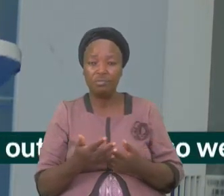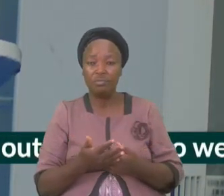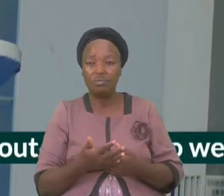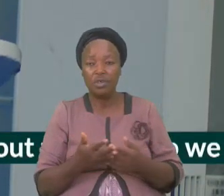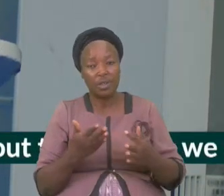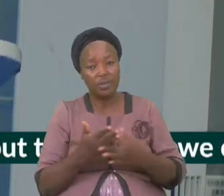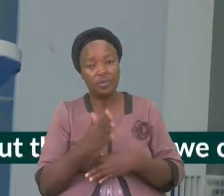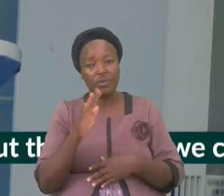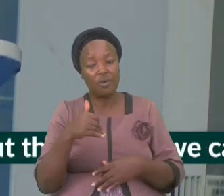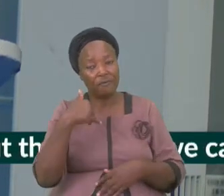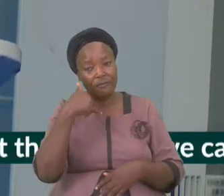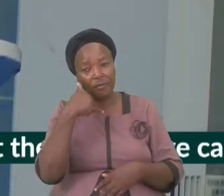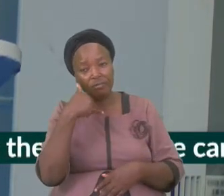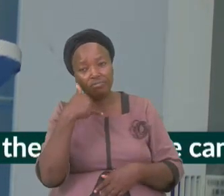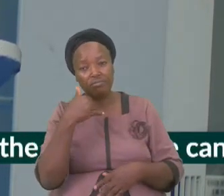your iPad,